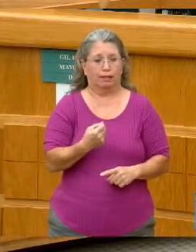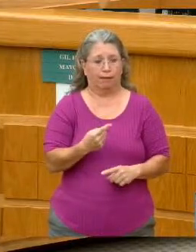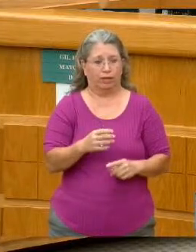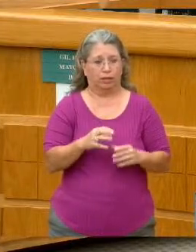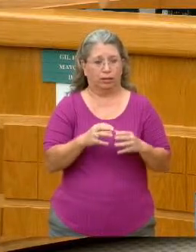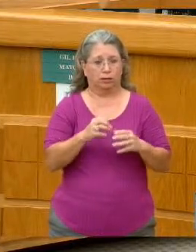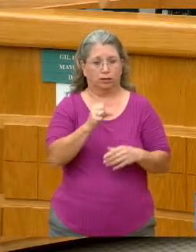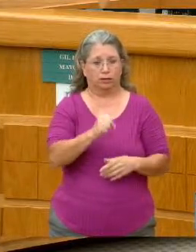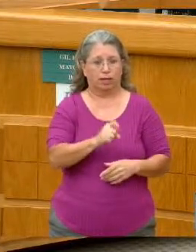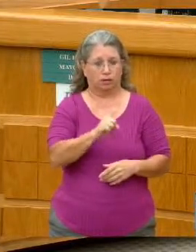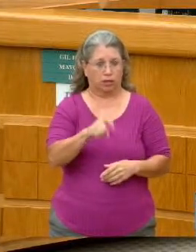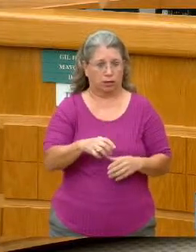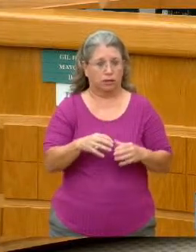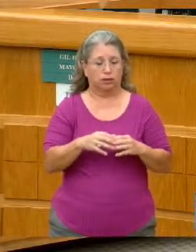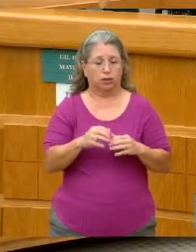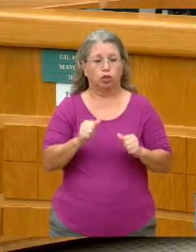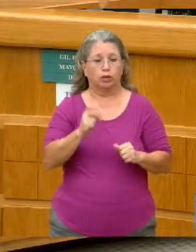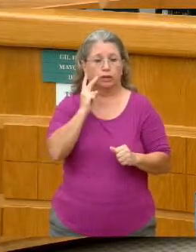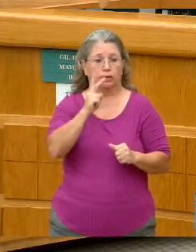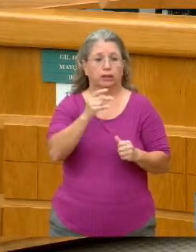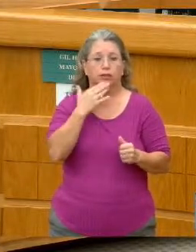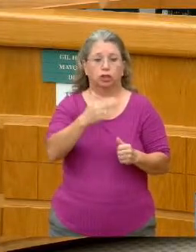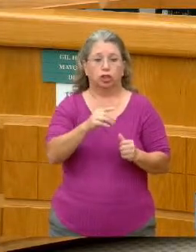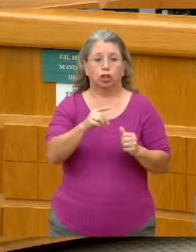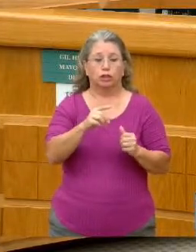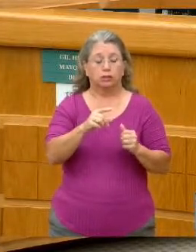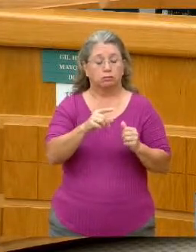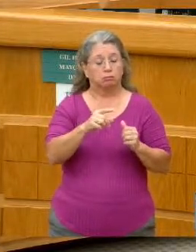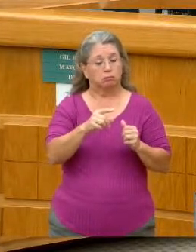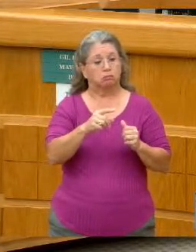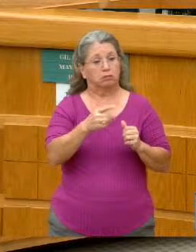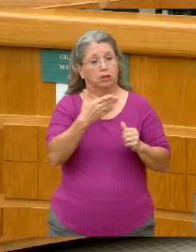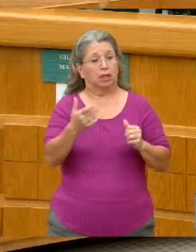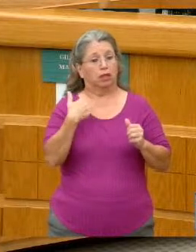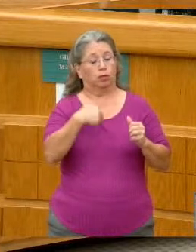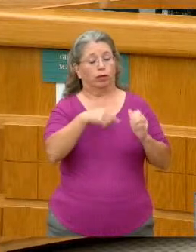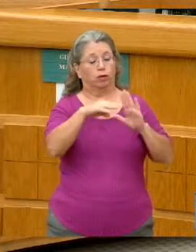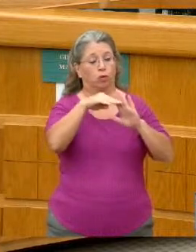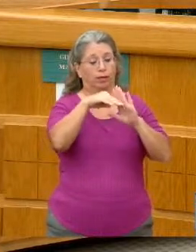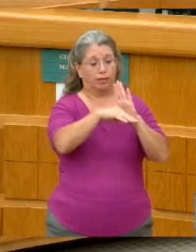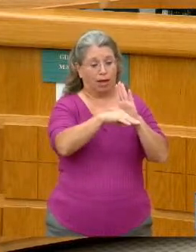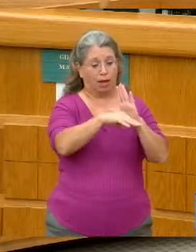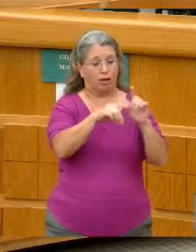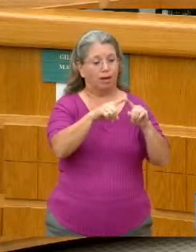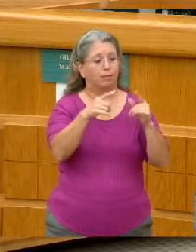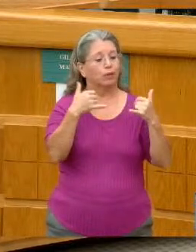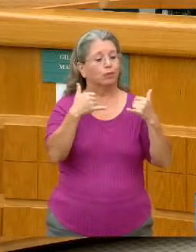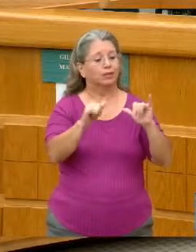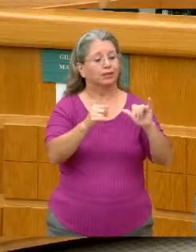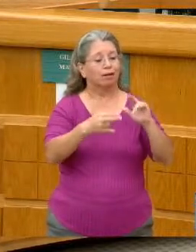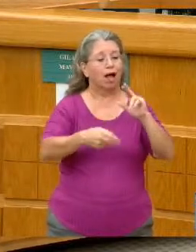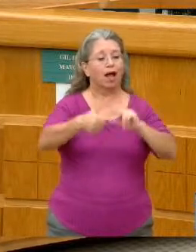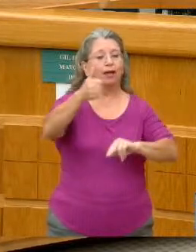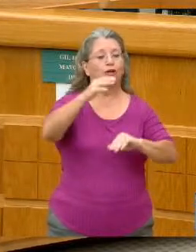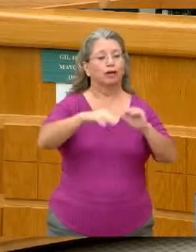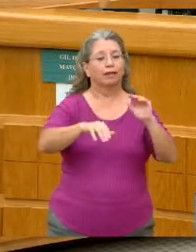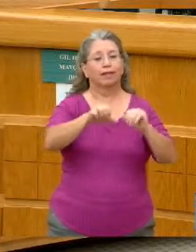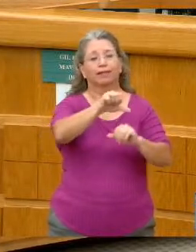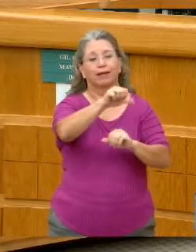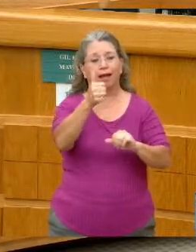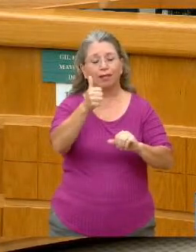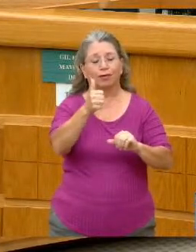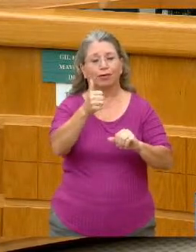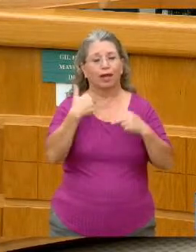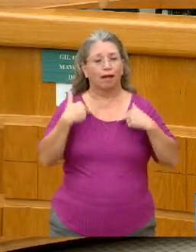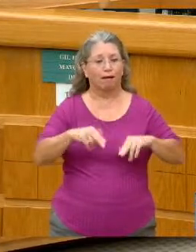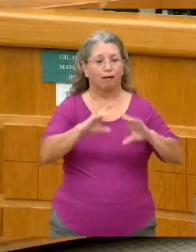that this is a good sign that we're going down. It's a bad sign that we're so much higher than all the other public health regions in Texas. If